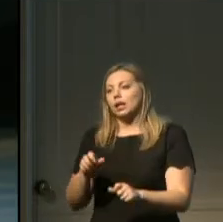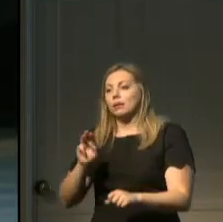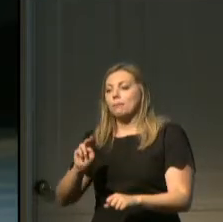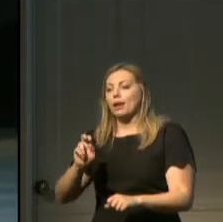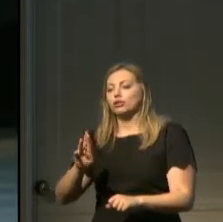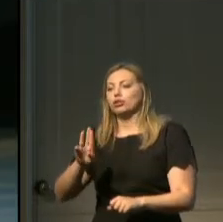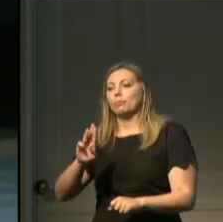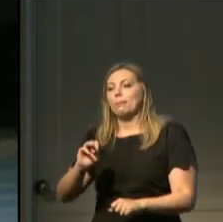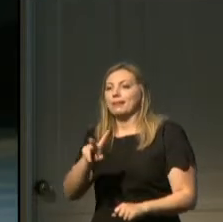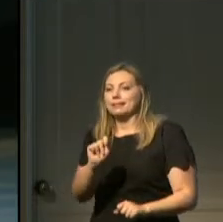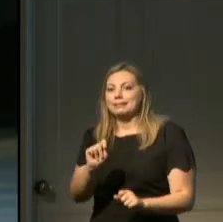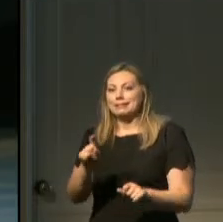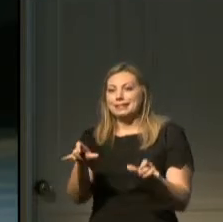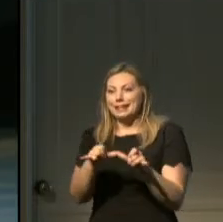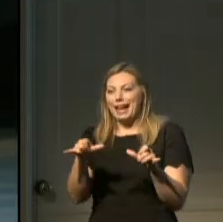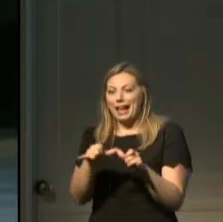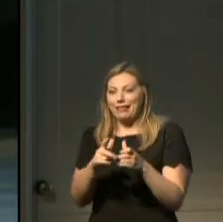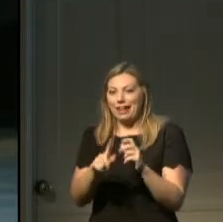we are,